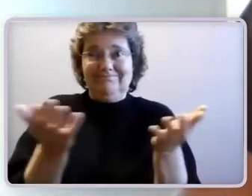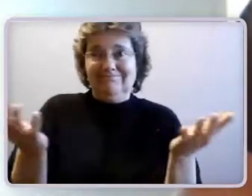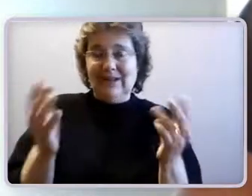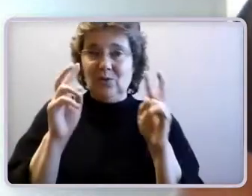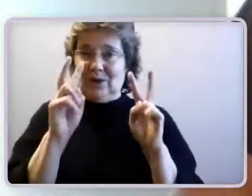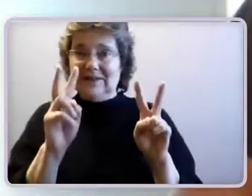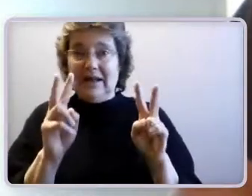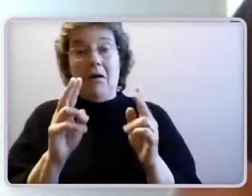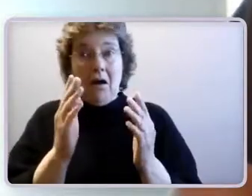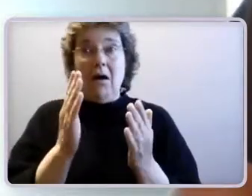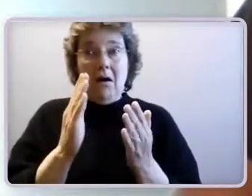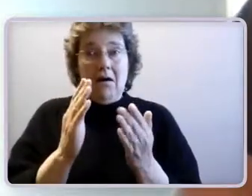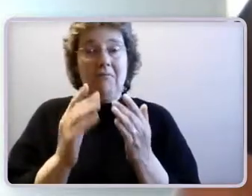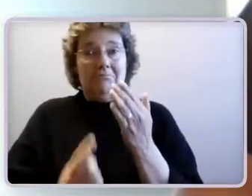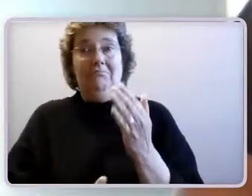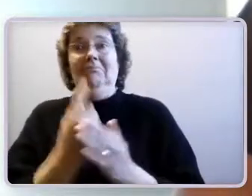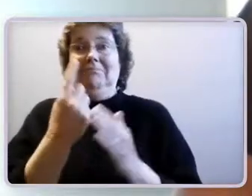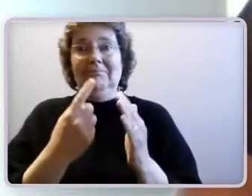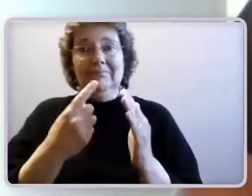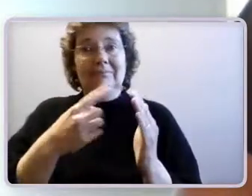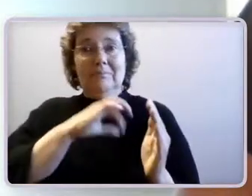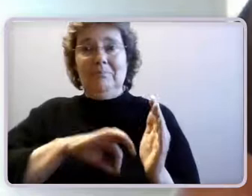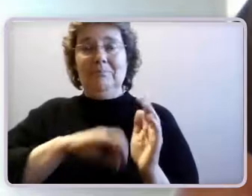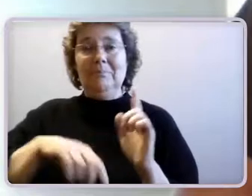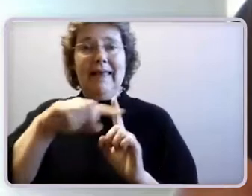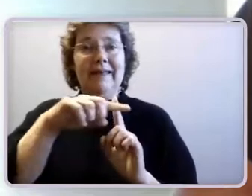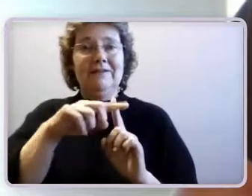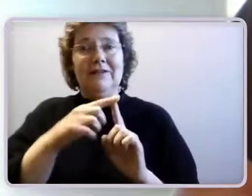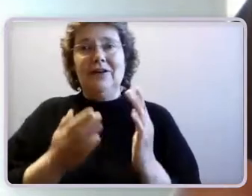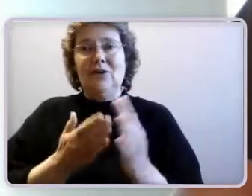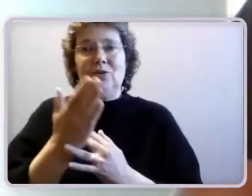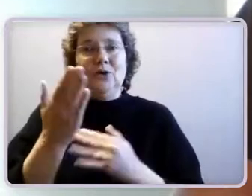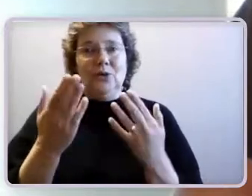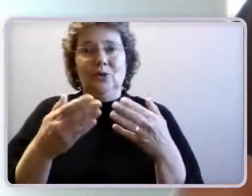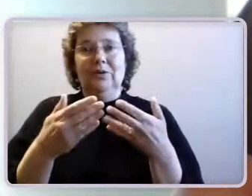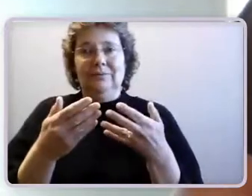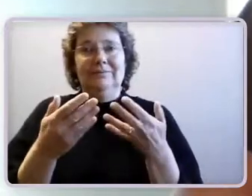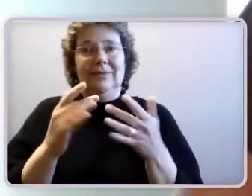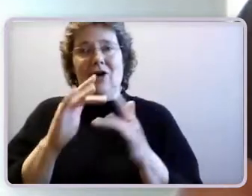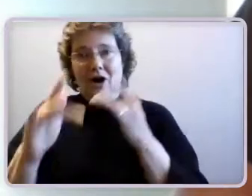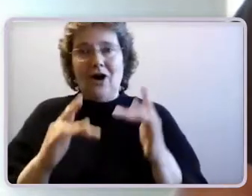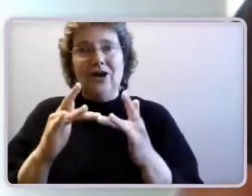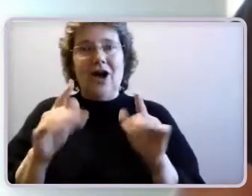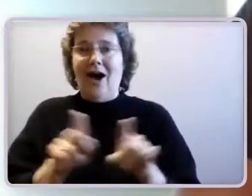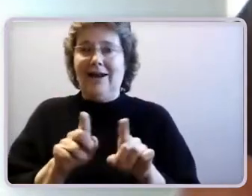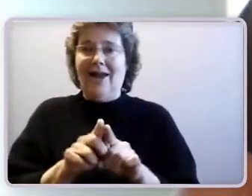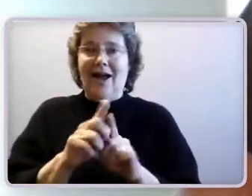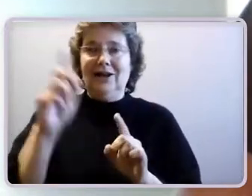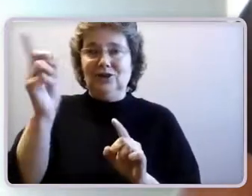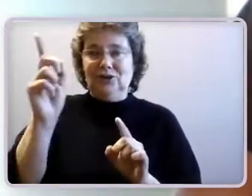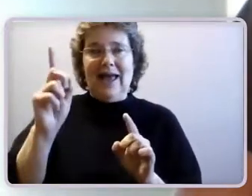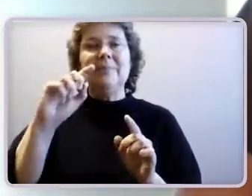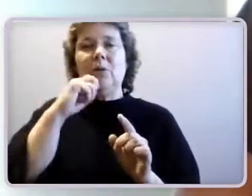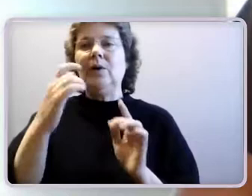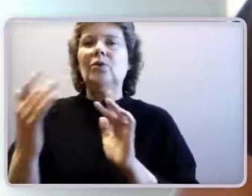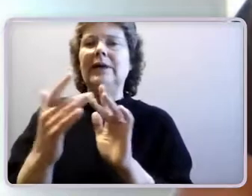delivery. And we will be coming back to you all sometime soon to get your feedback on what you'd like and dislike about this